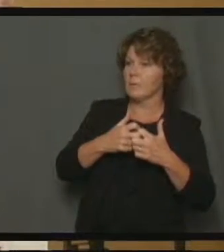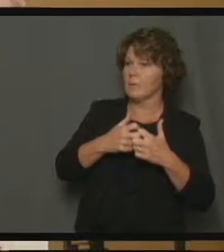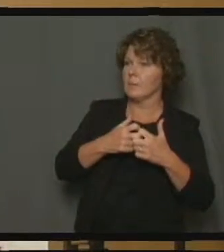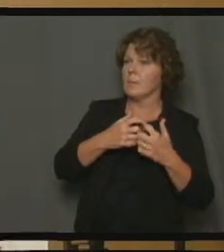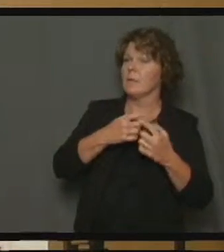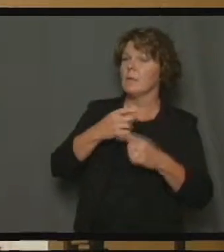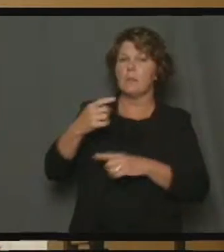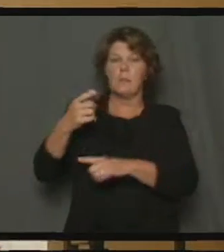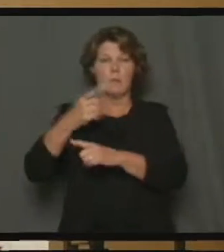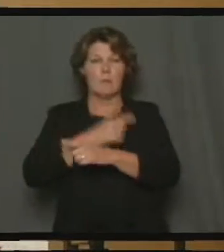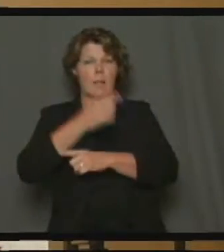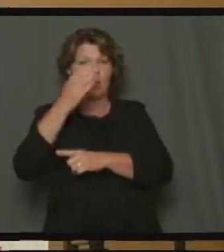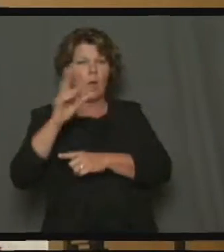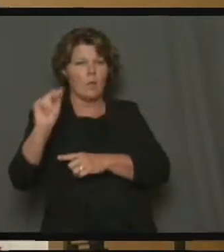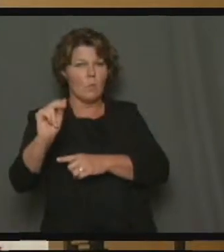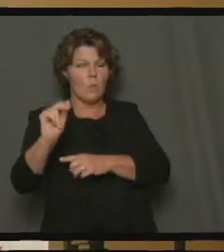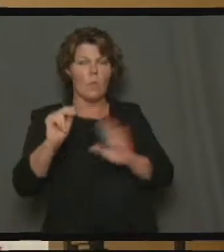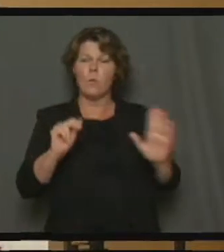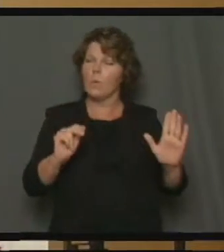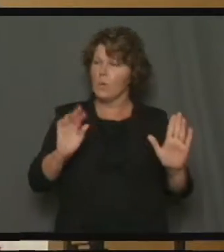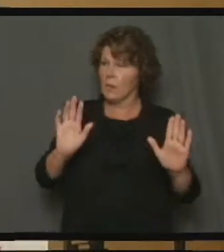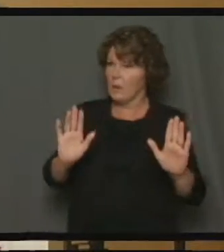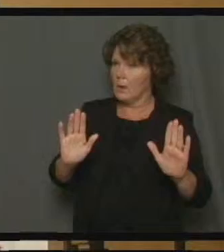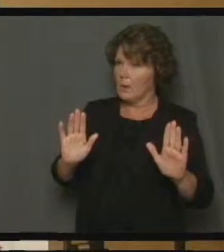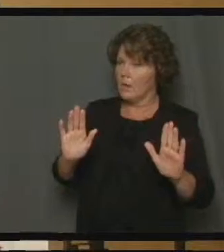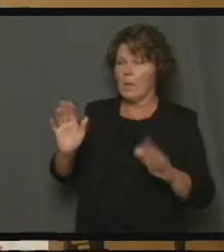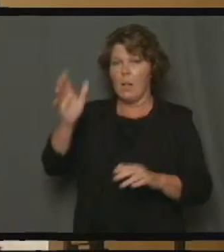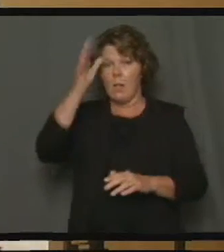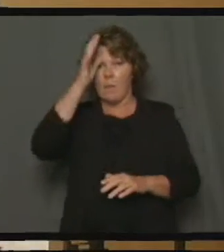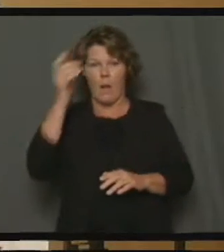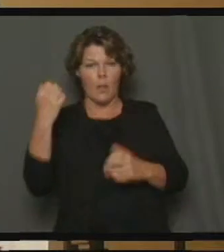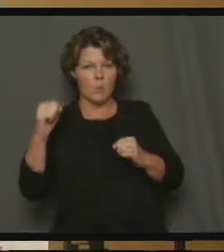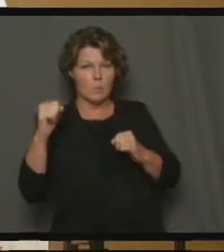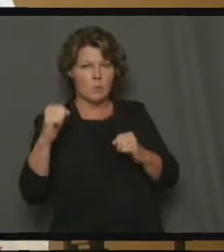"Dear God, no," the father moaned.